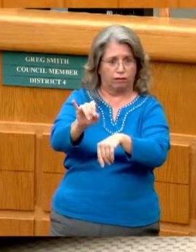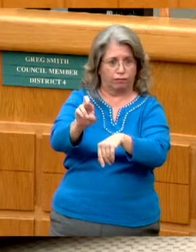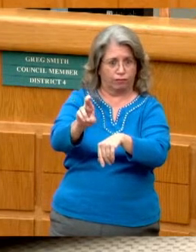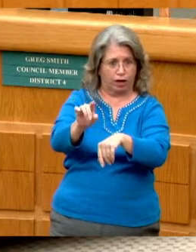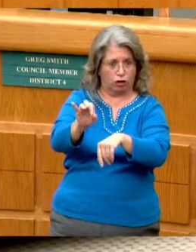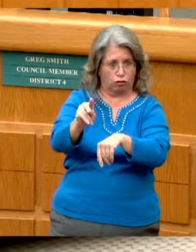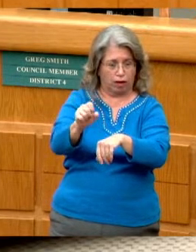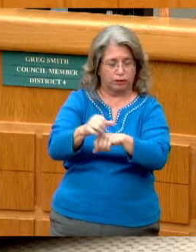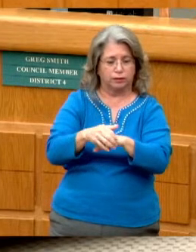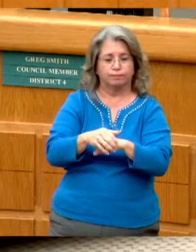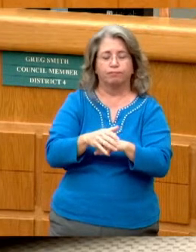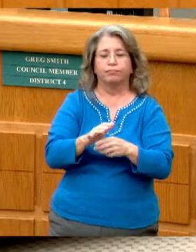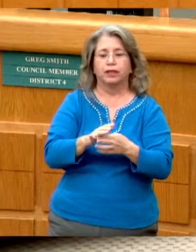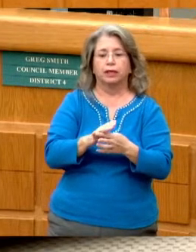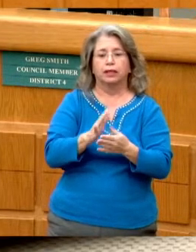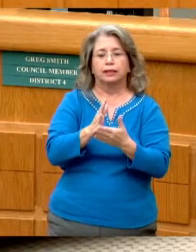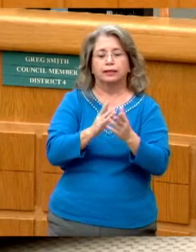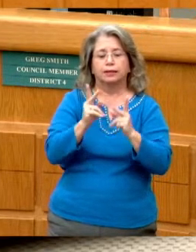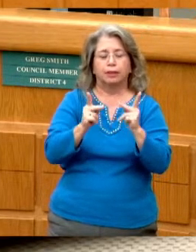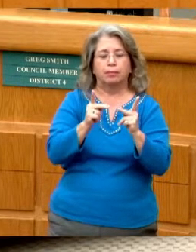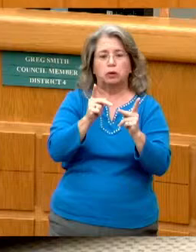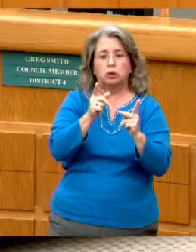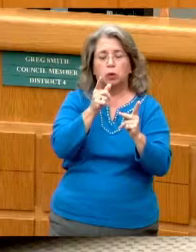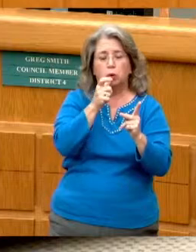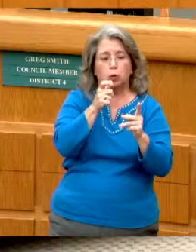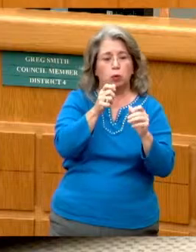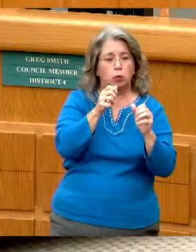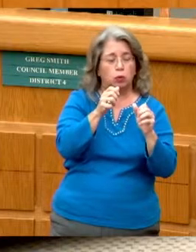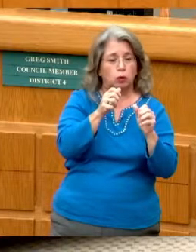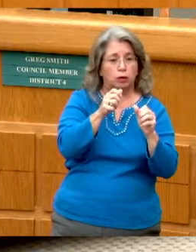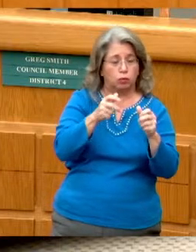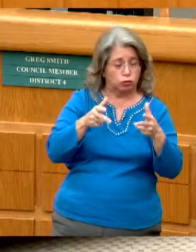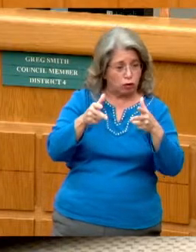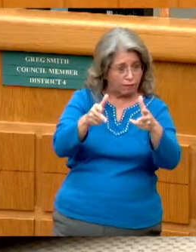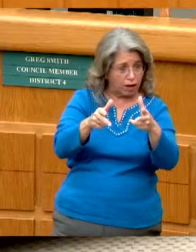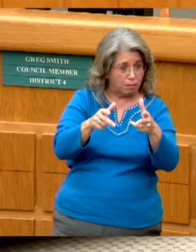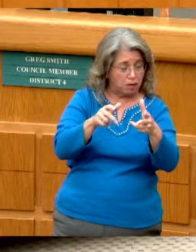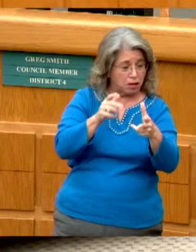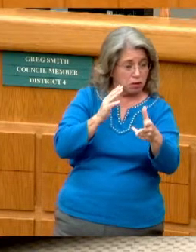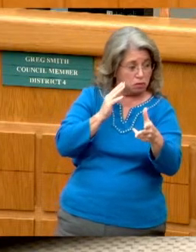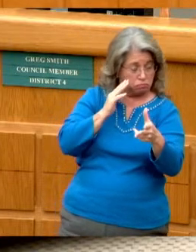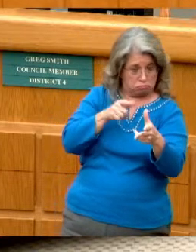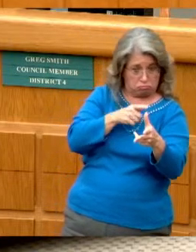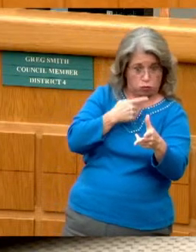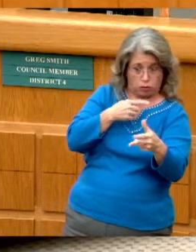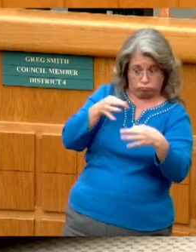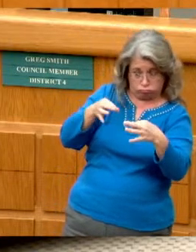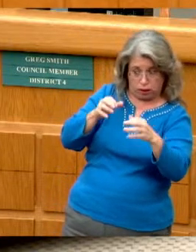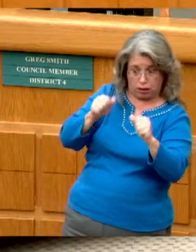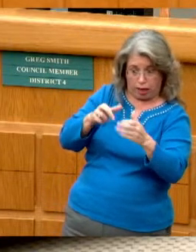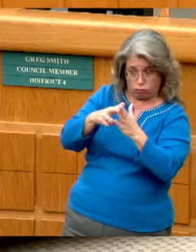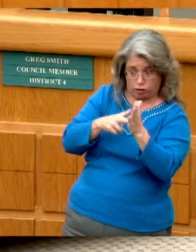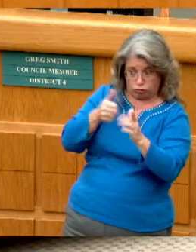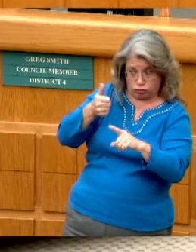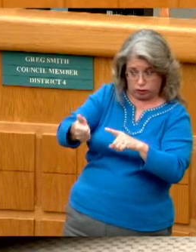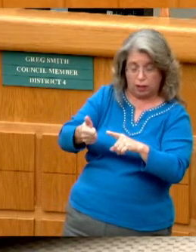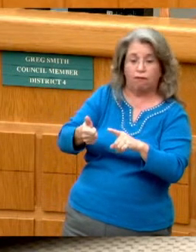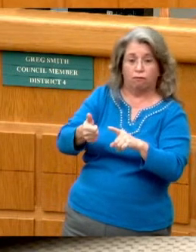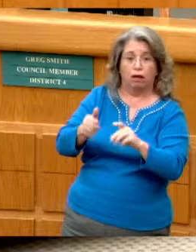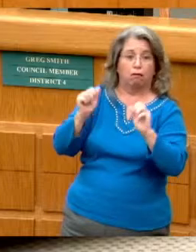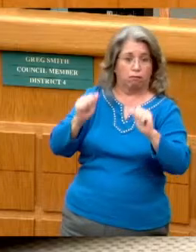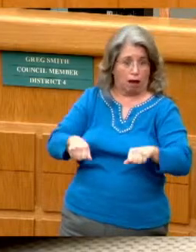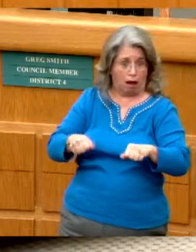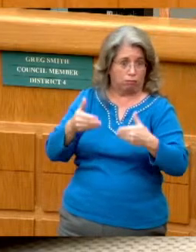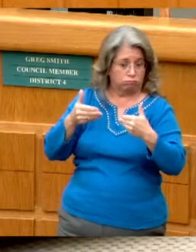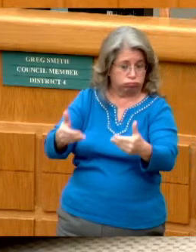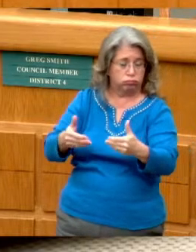with the city's and county's initial assistance. And then we'll have staff to help those that can't fill it out. We'll be